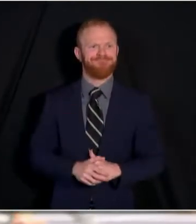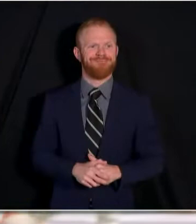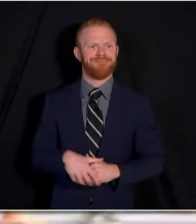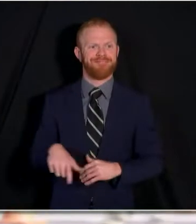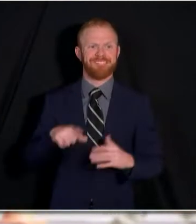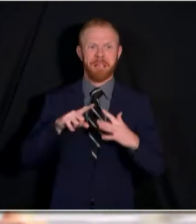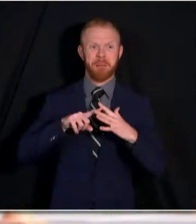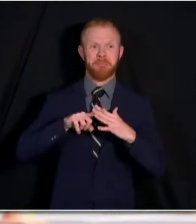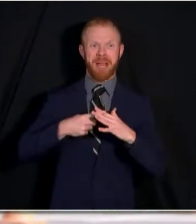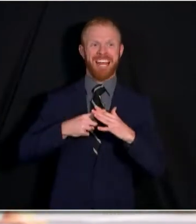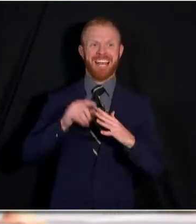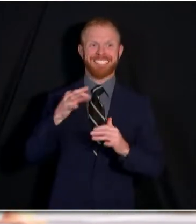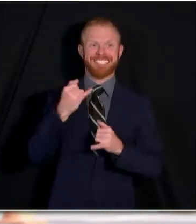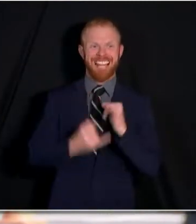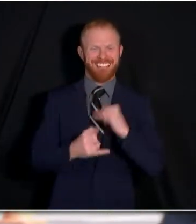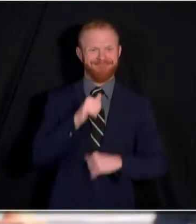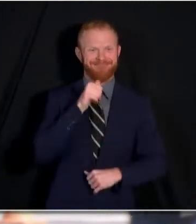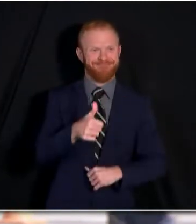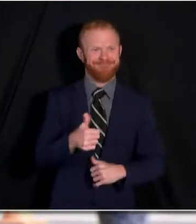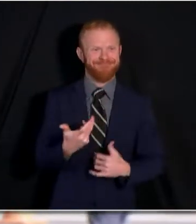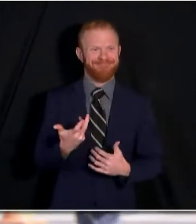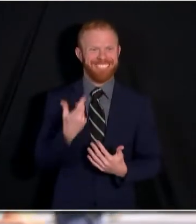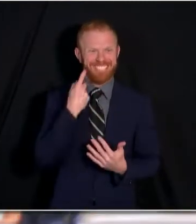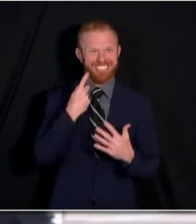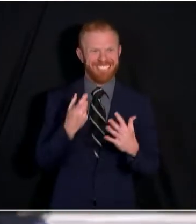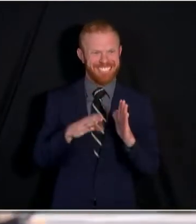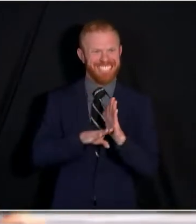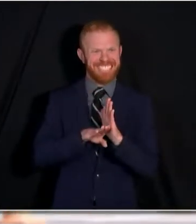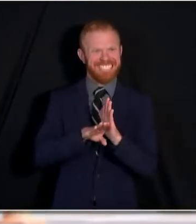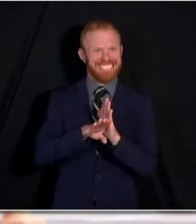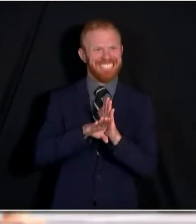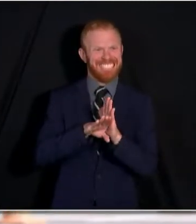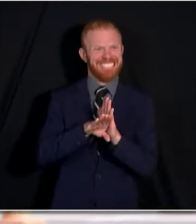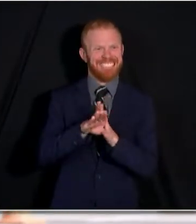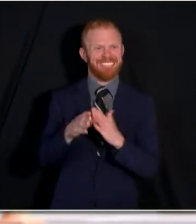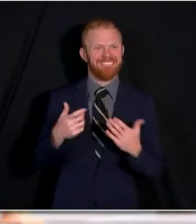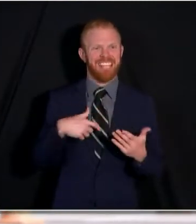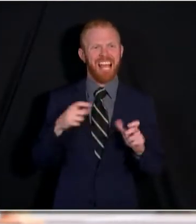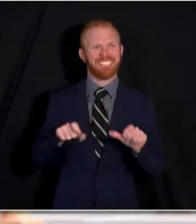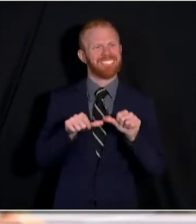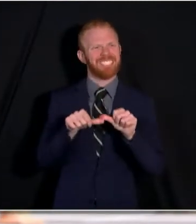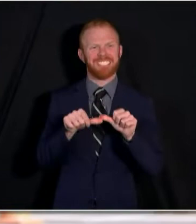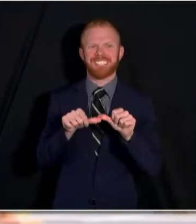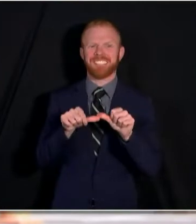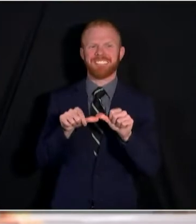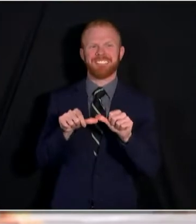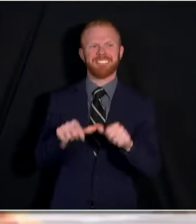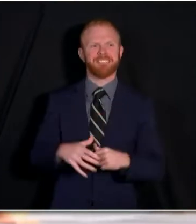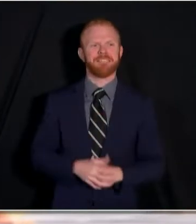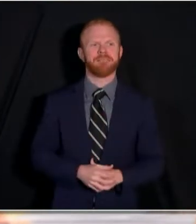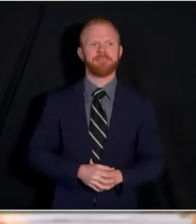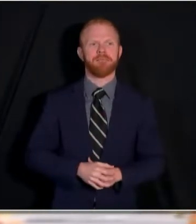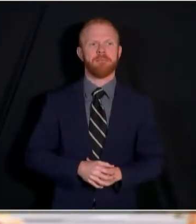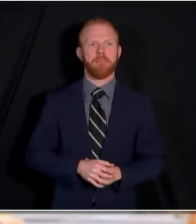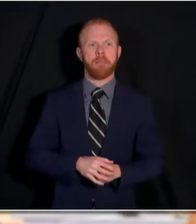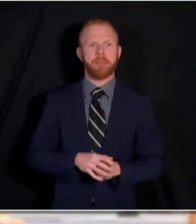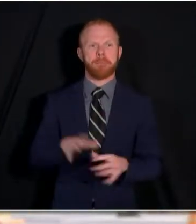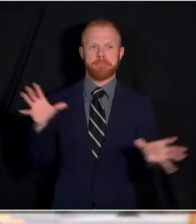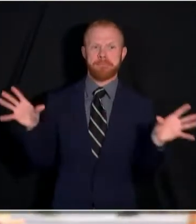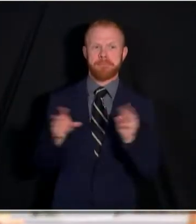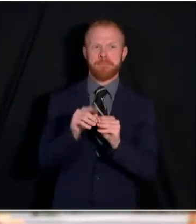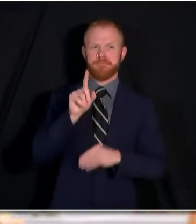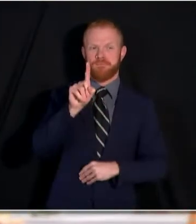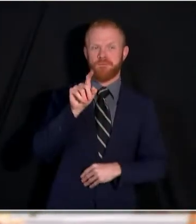end, right? So we still have a lot of work to do. We are putting together a $1.9 trillion COVID